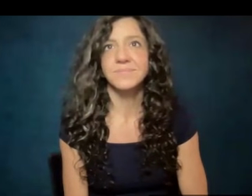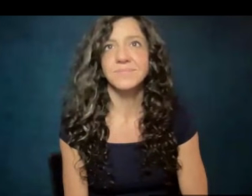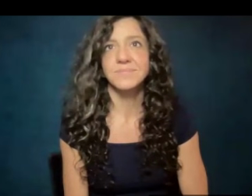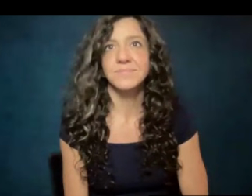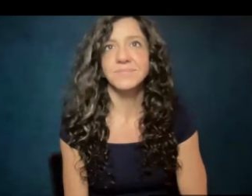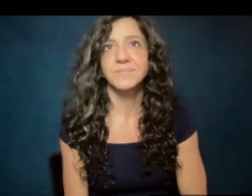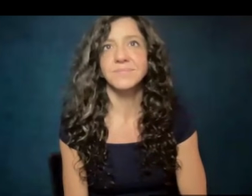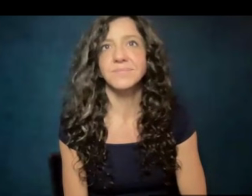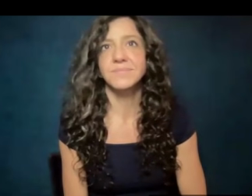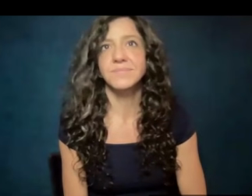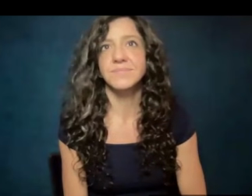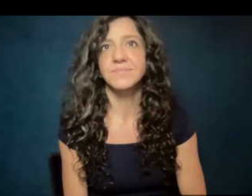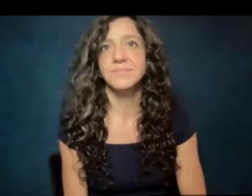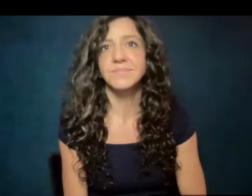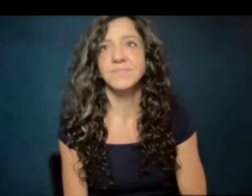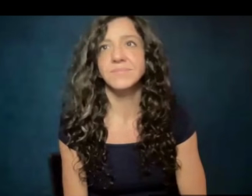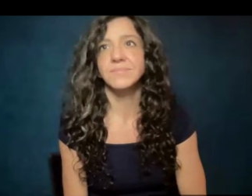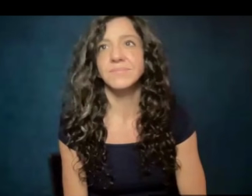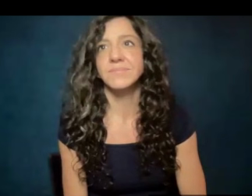So